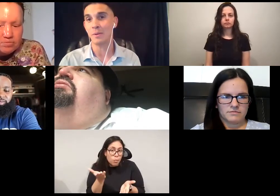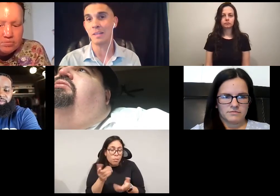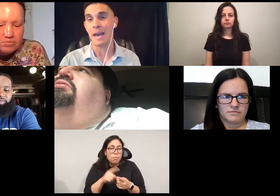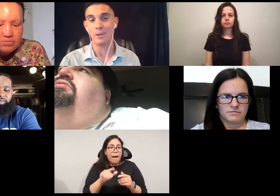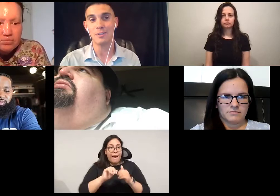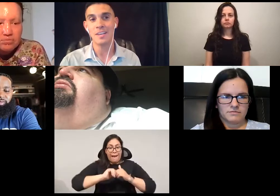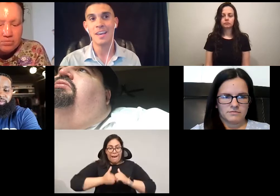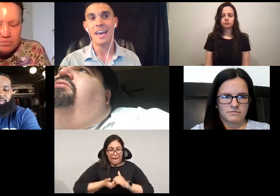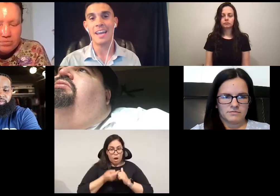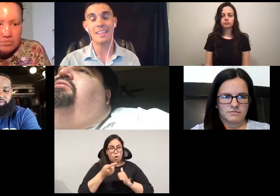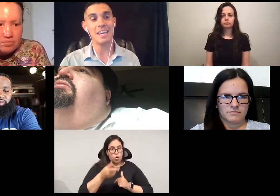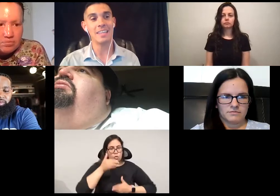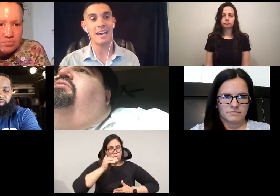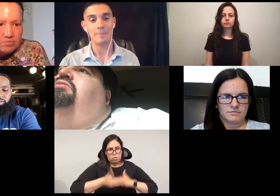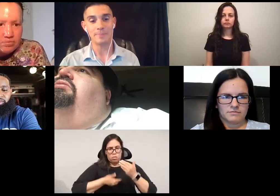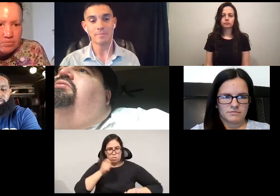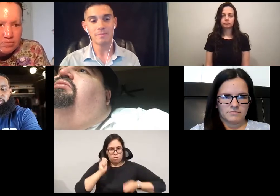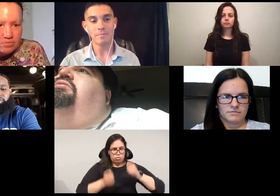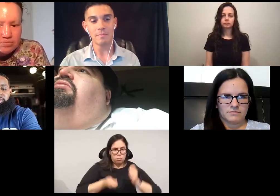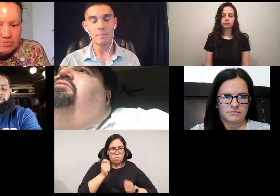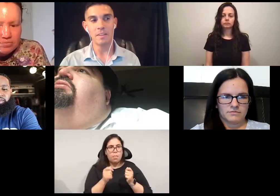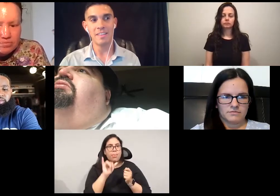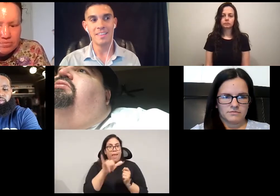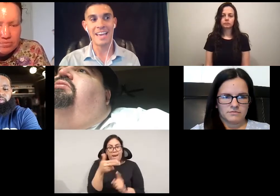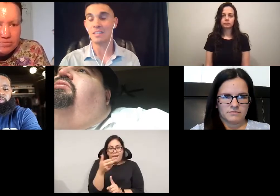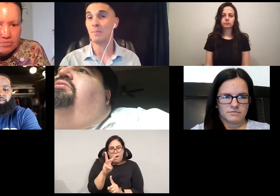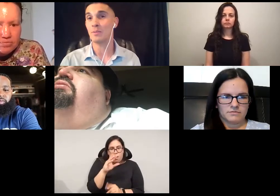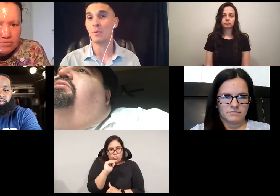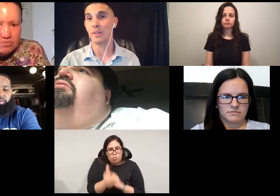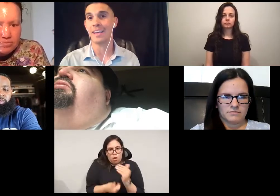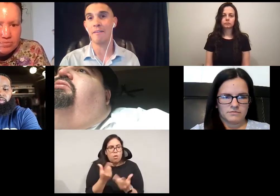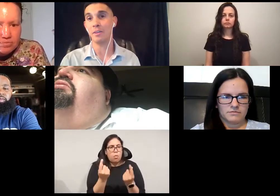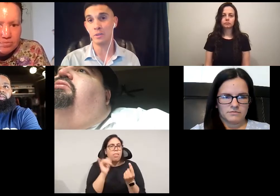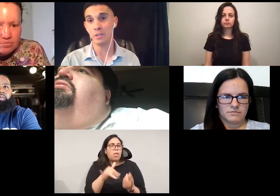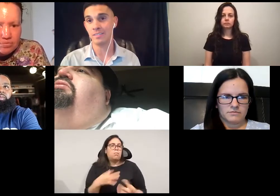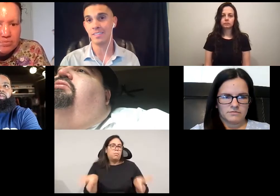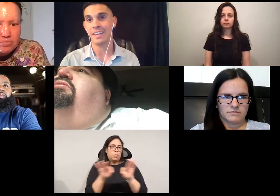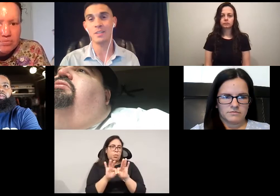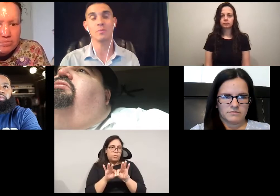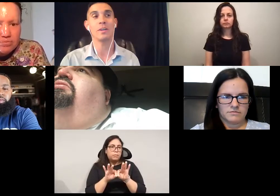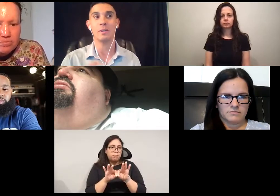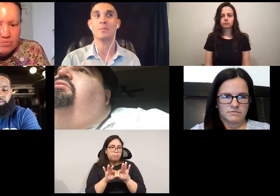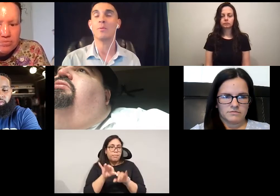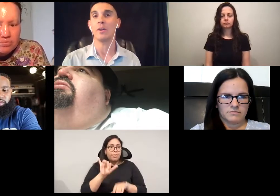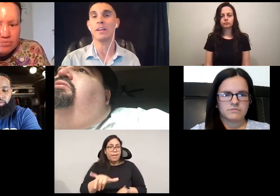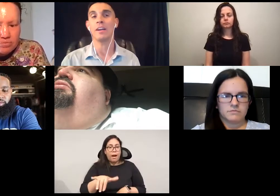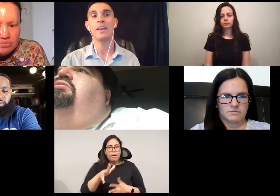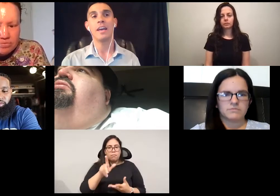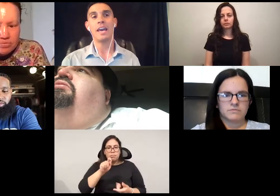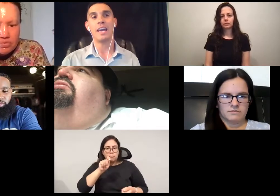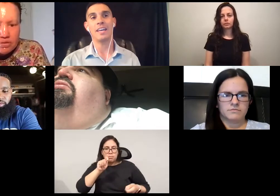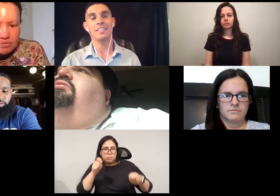is what really matters. And I think that that's the most important thing. Evolution is really what's important